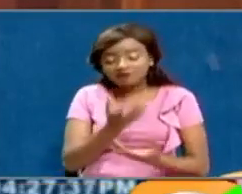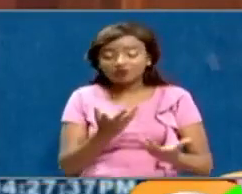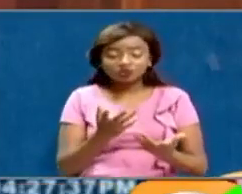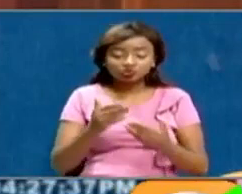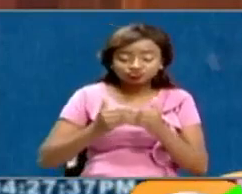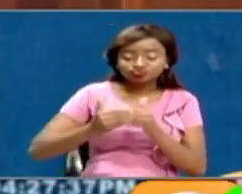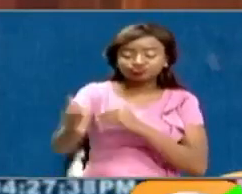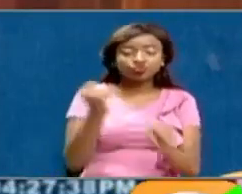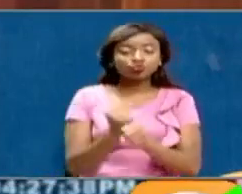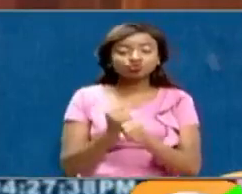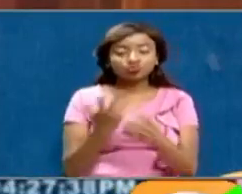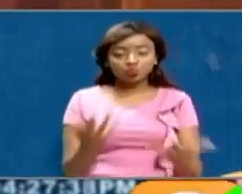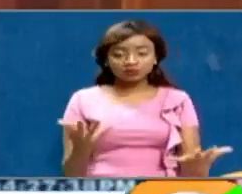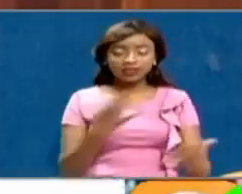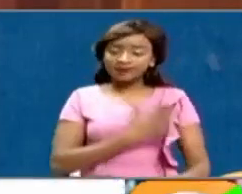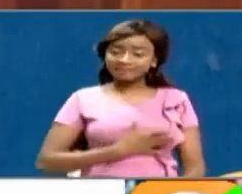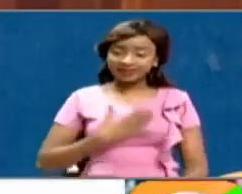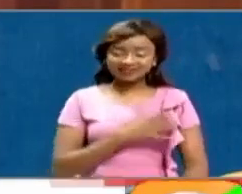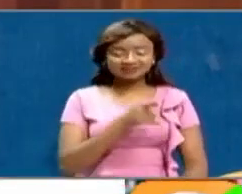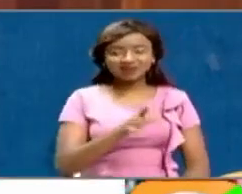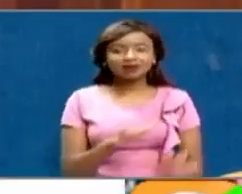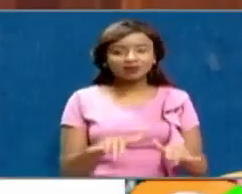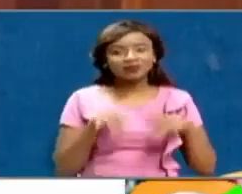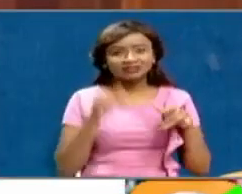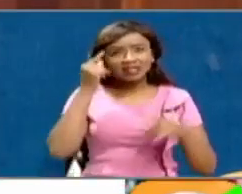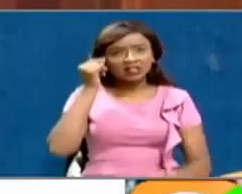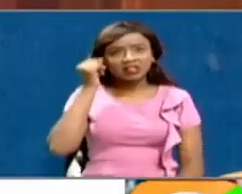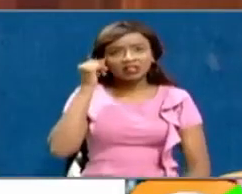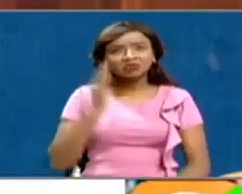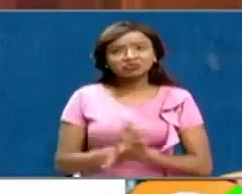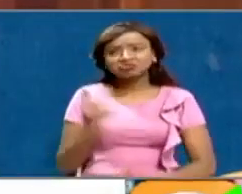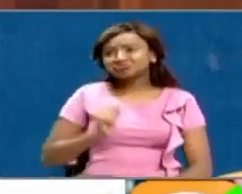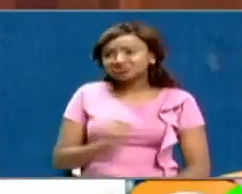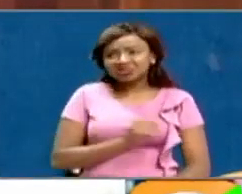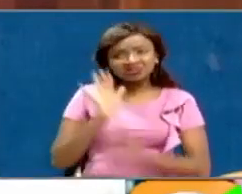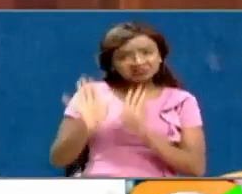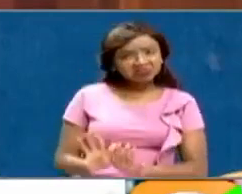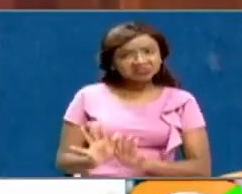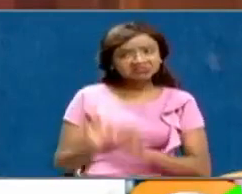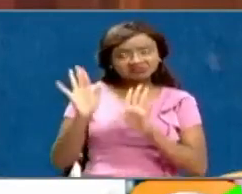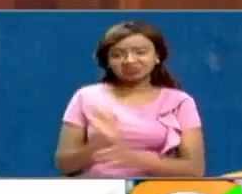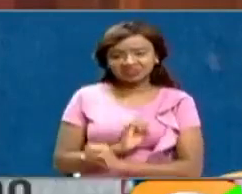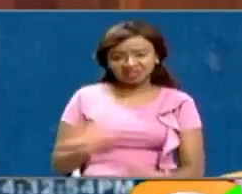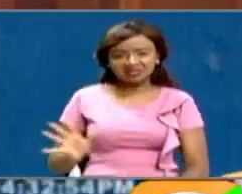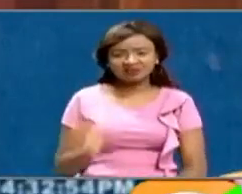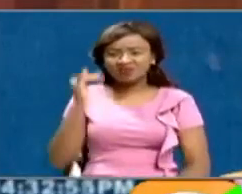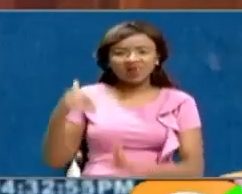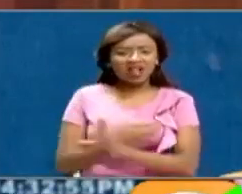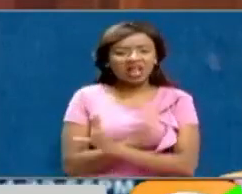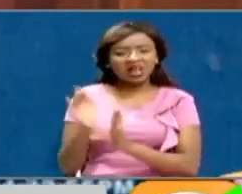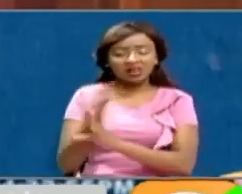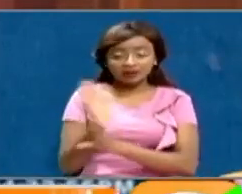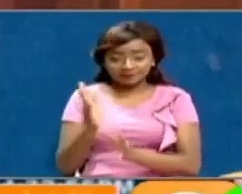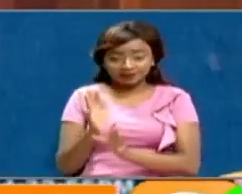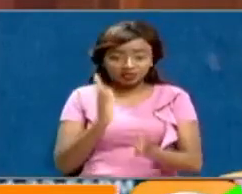direction. Let's not make the country start rethinking the importance of this house. It is better for us